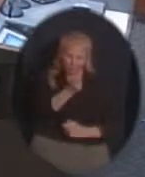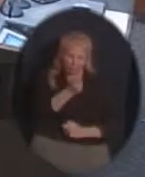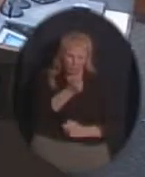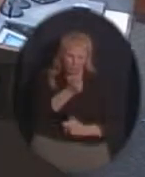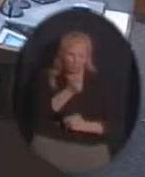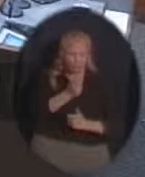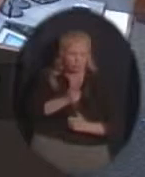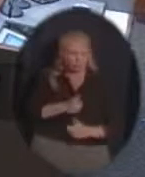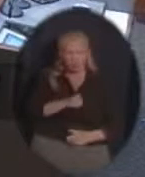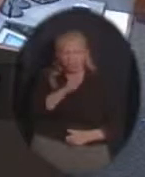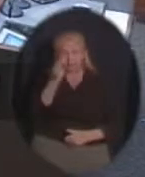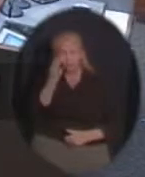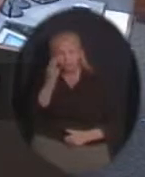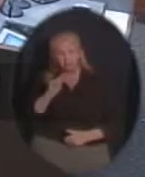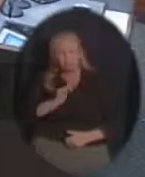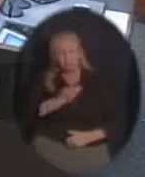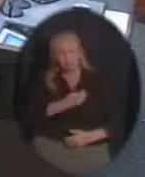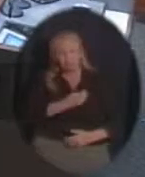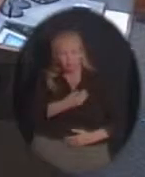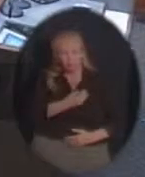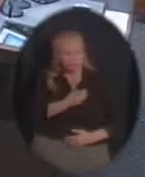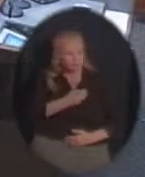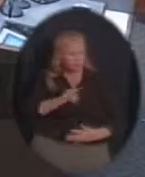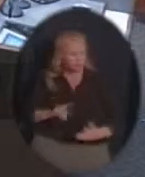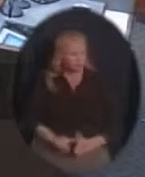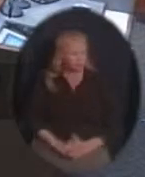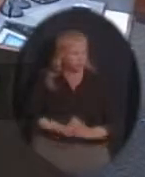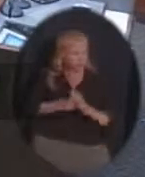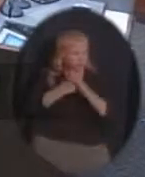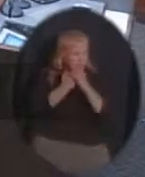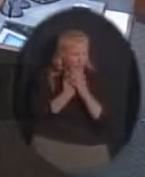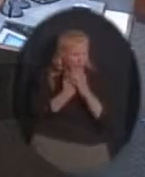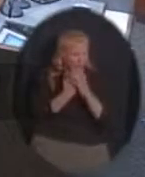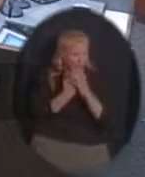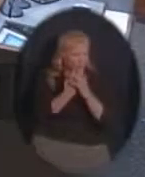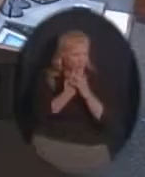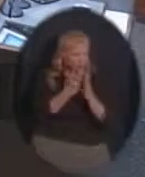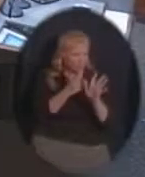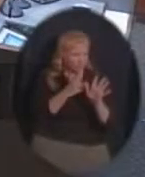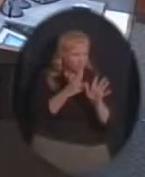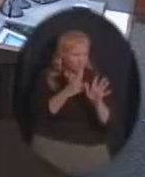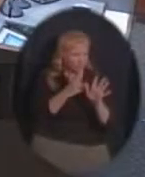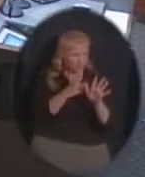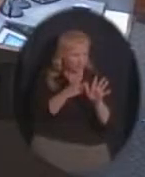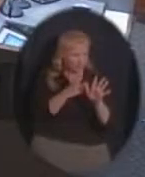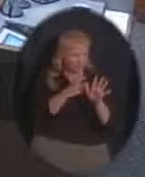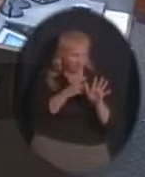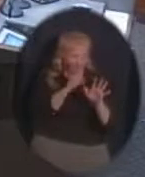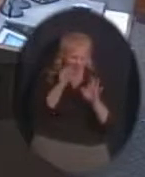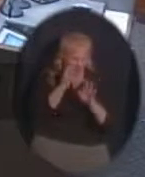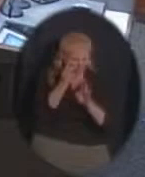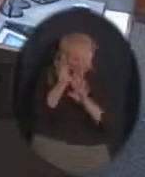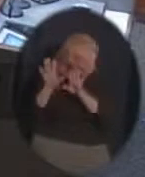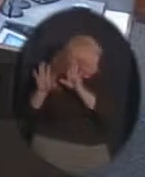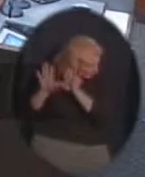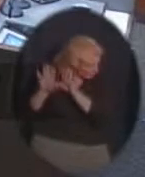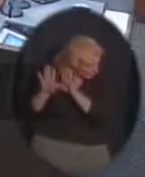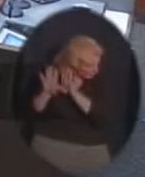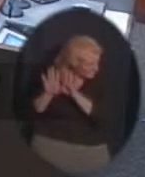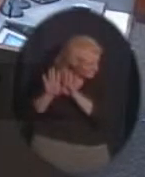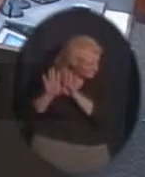I don't see us rolling out after, I mean, I may have not looking that way. I don't see